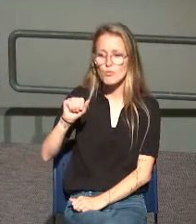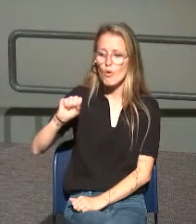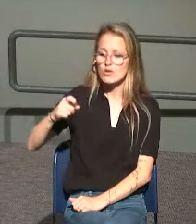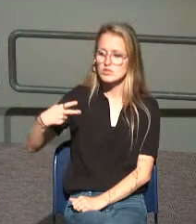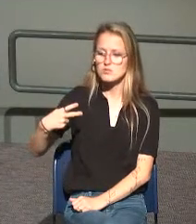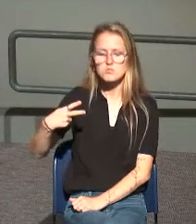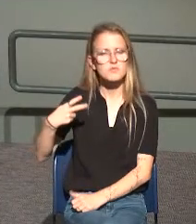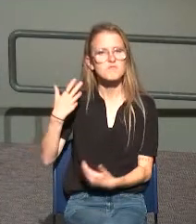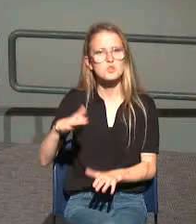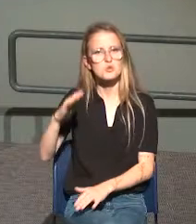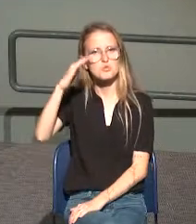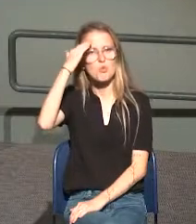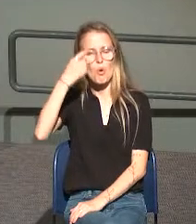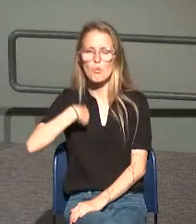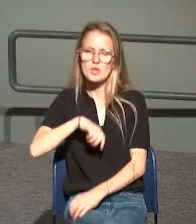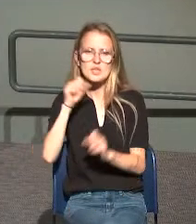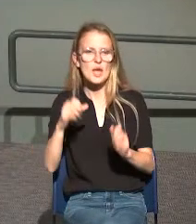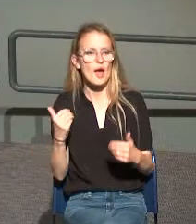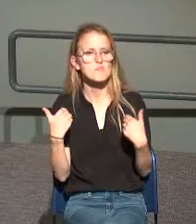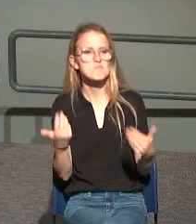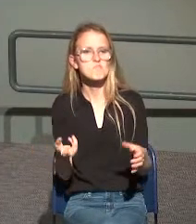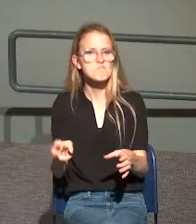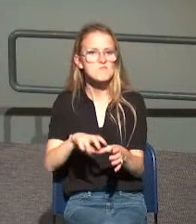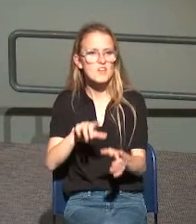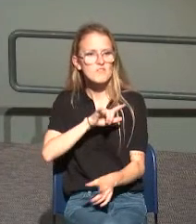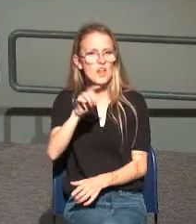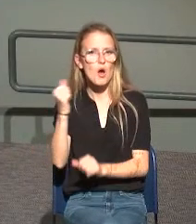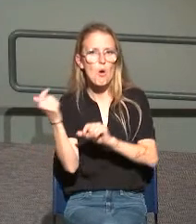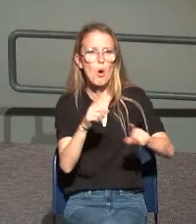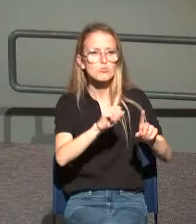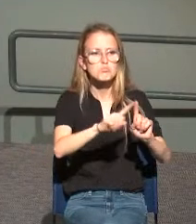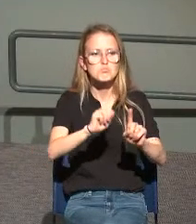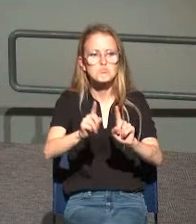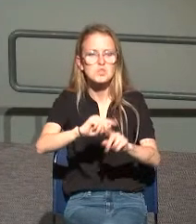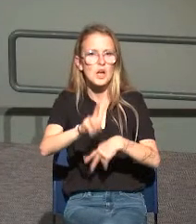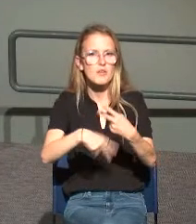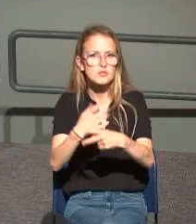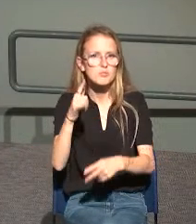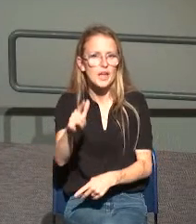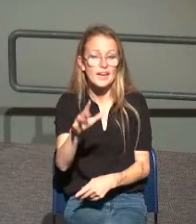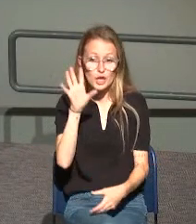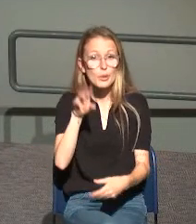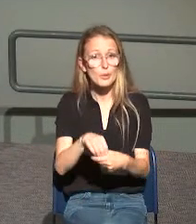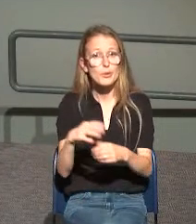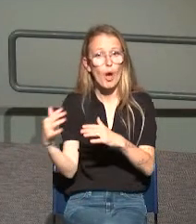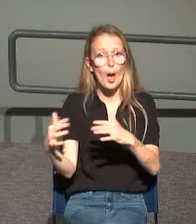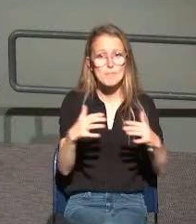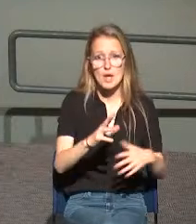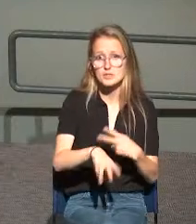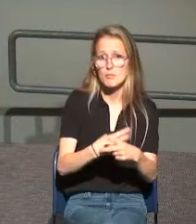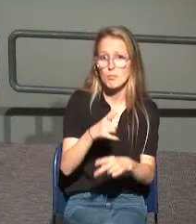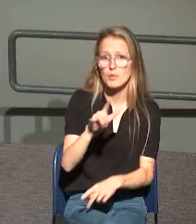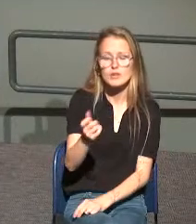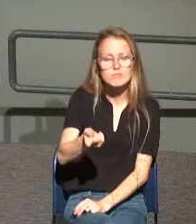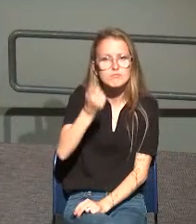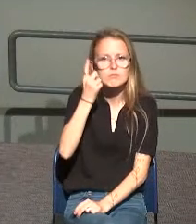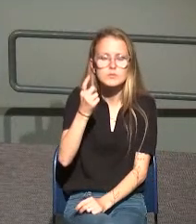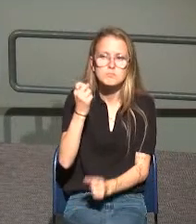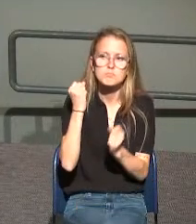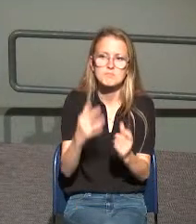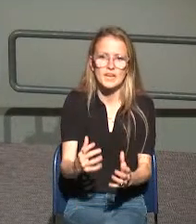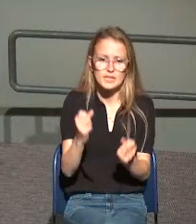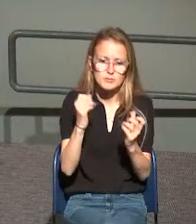all U.S. Army Air Force aircraft, including combat types. But it took decades for the WASP